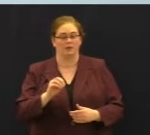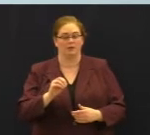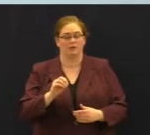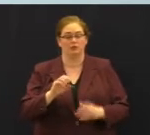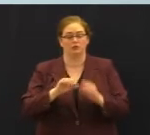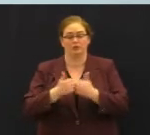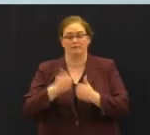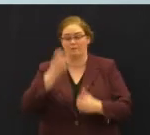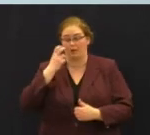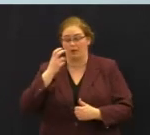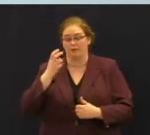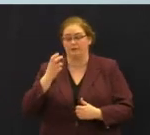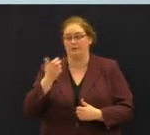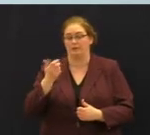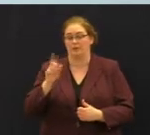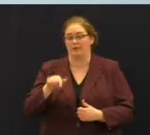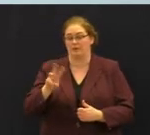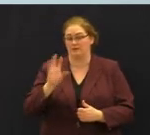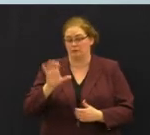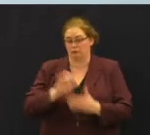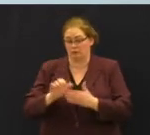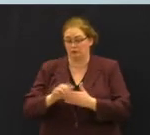Blind, $1,600.